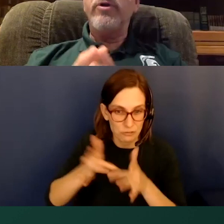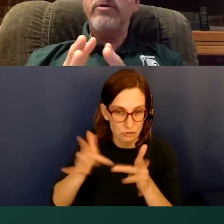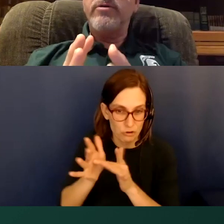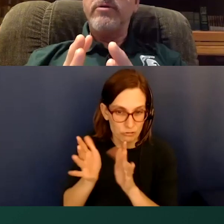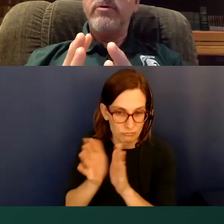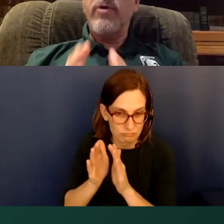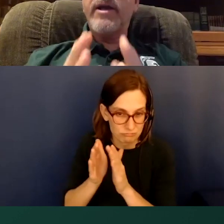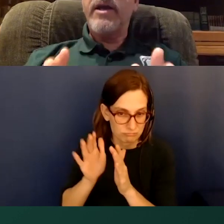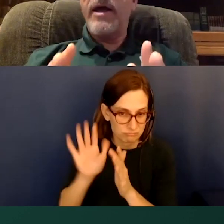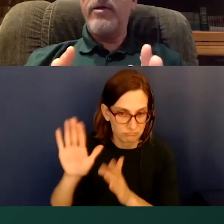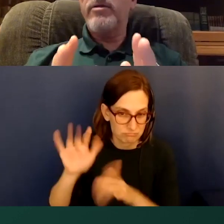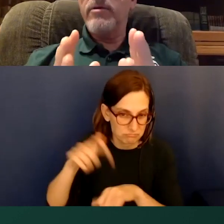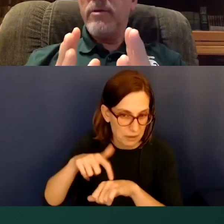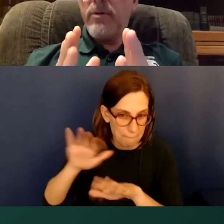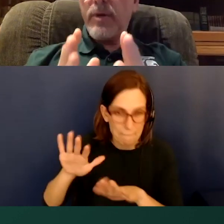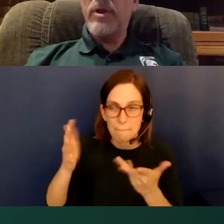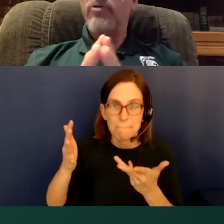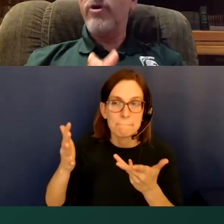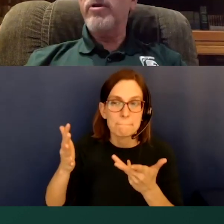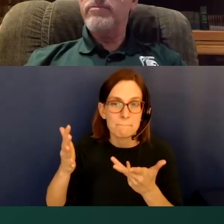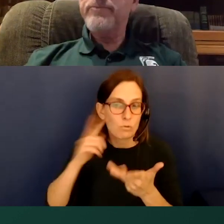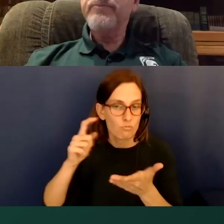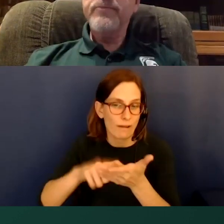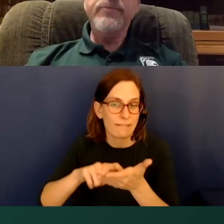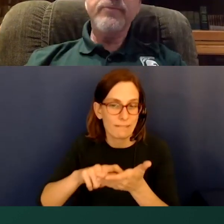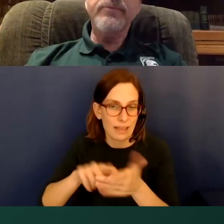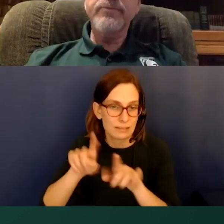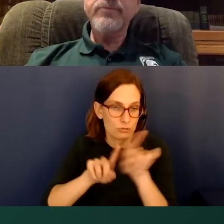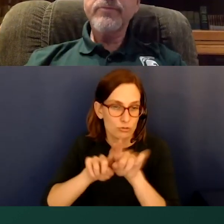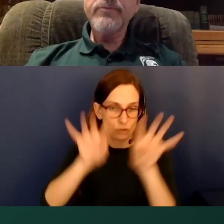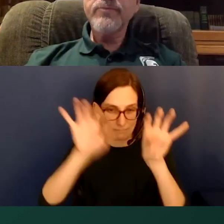you would recognize the star charts.